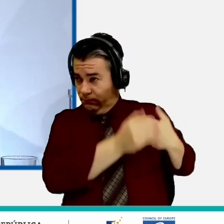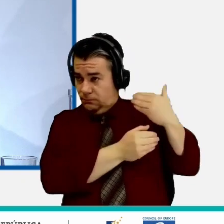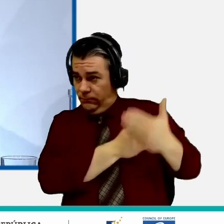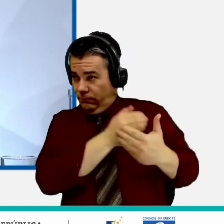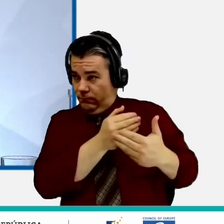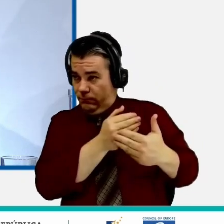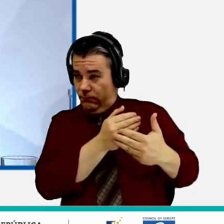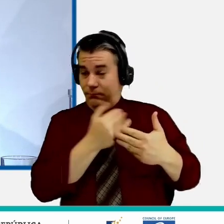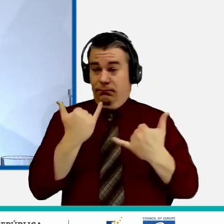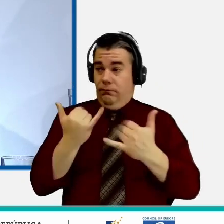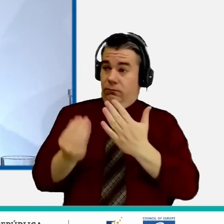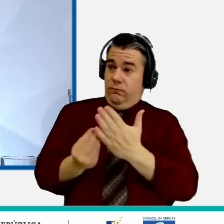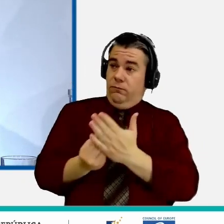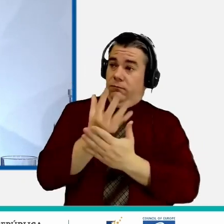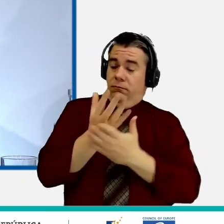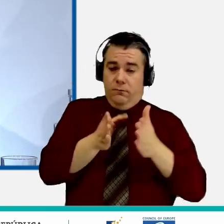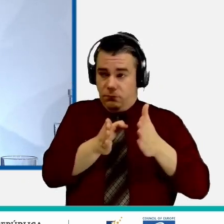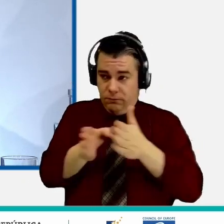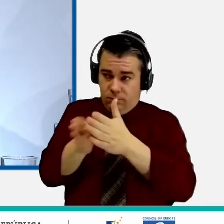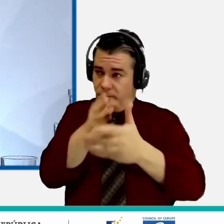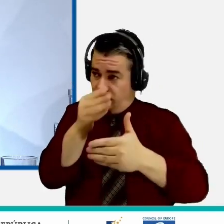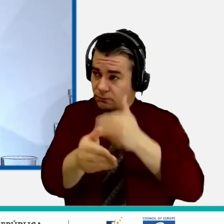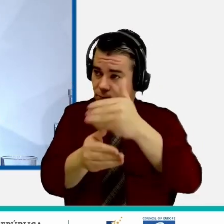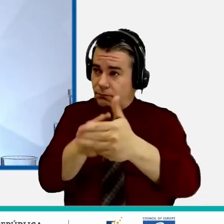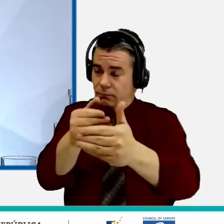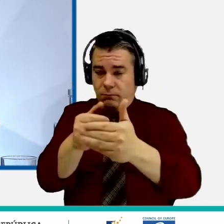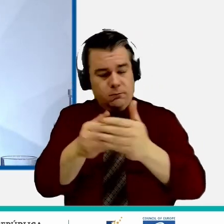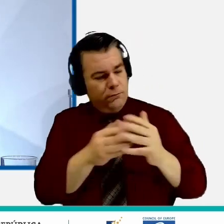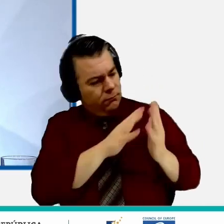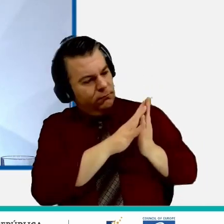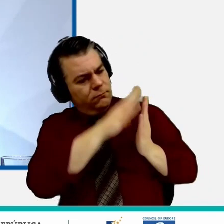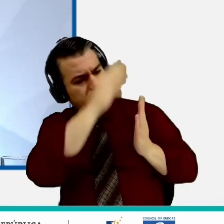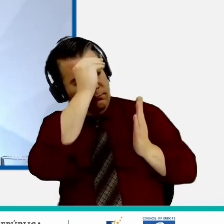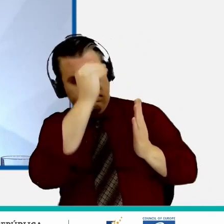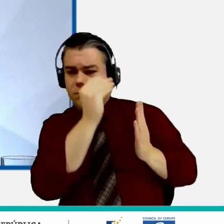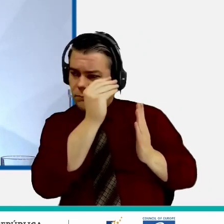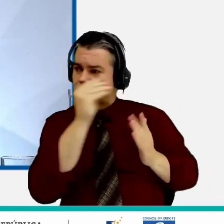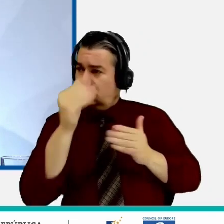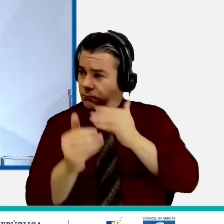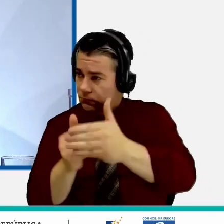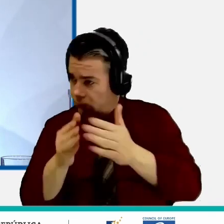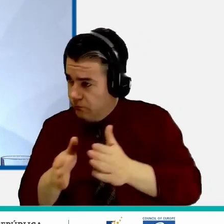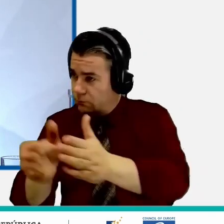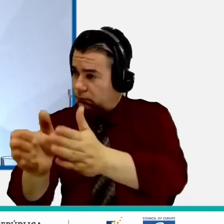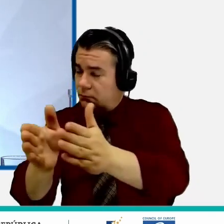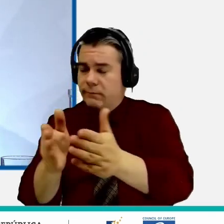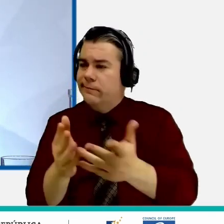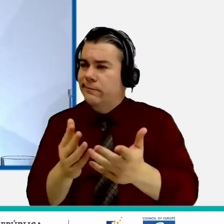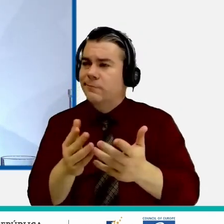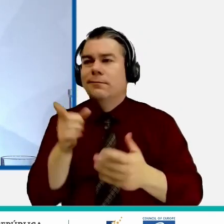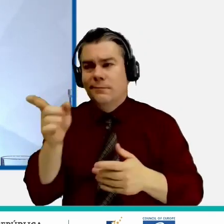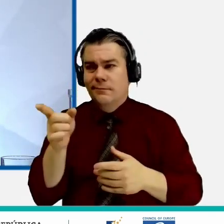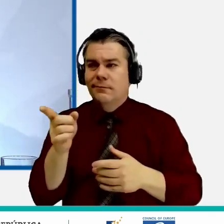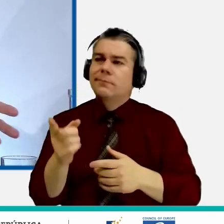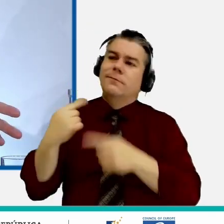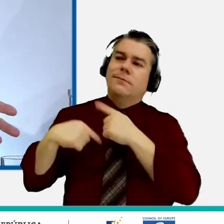board our learning from the previous roadmap, and I would like to go back to your comment, Rebecca. It's all about implementation. It's not